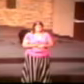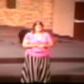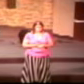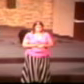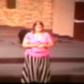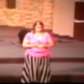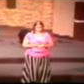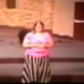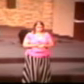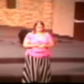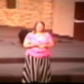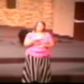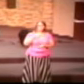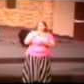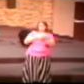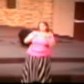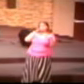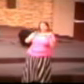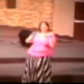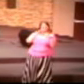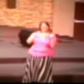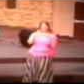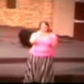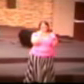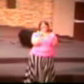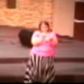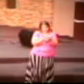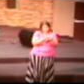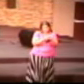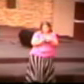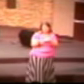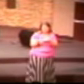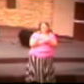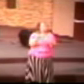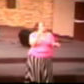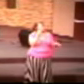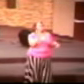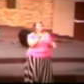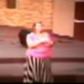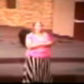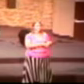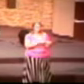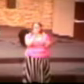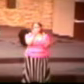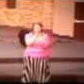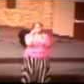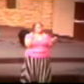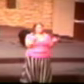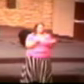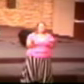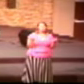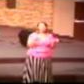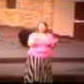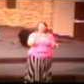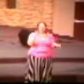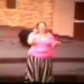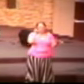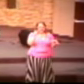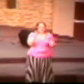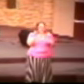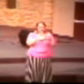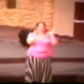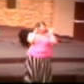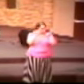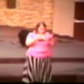I've even been a part conversations, even in the past few weeks, you know, that communion we do, man, it is so loud, I can't focus